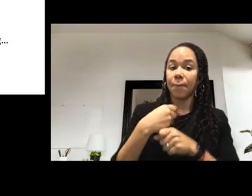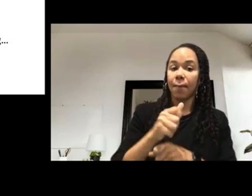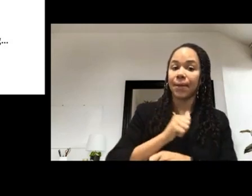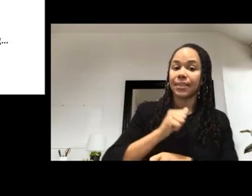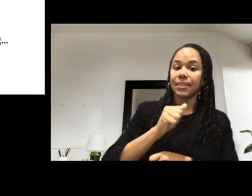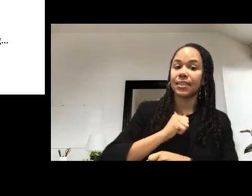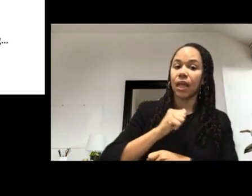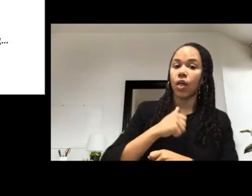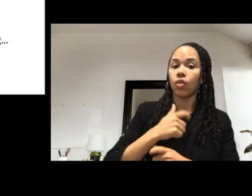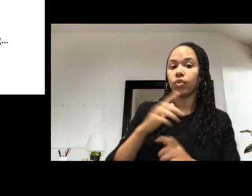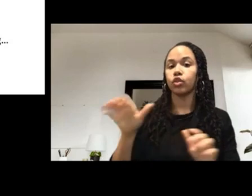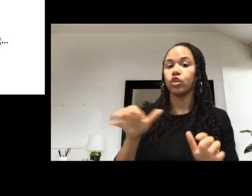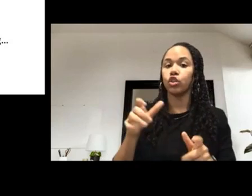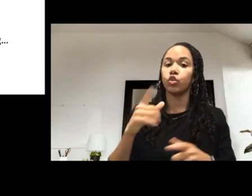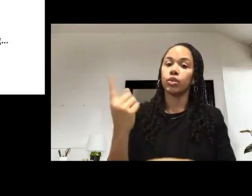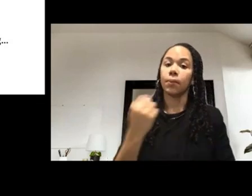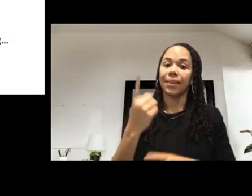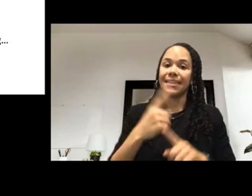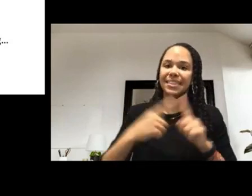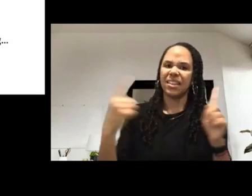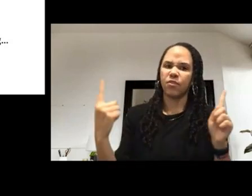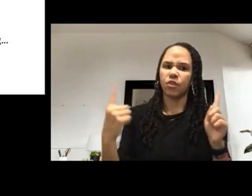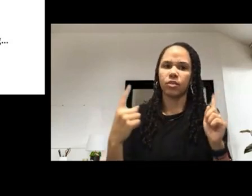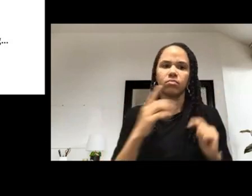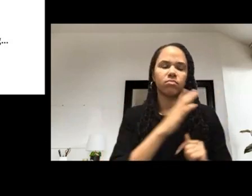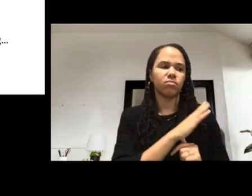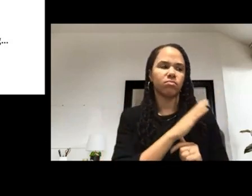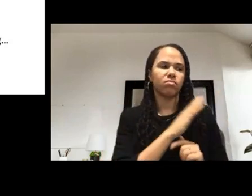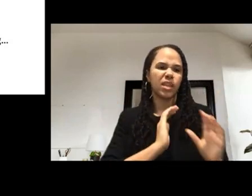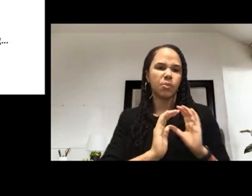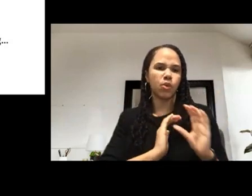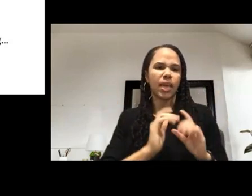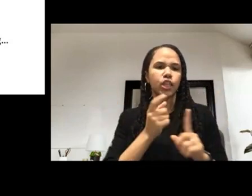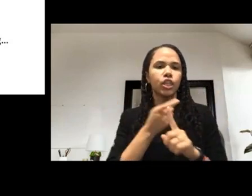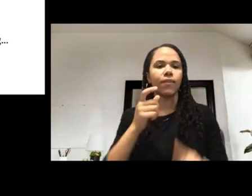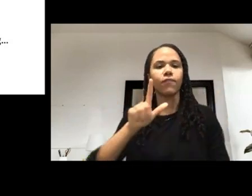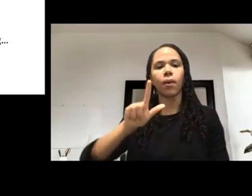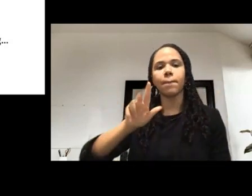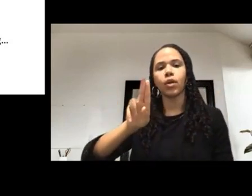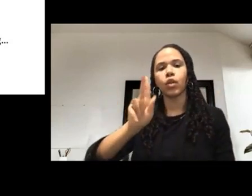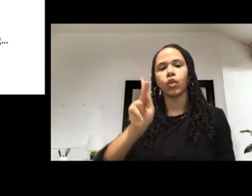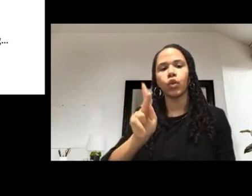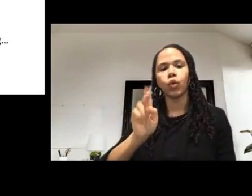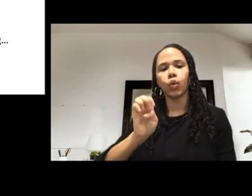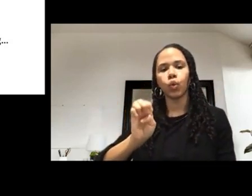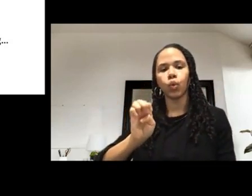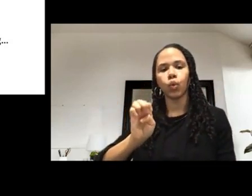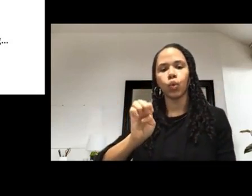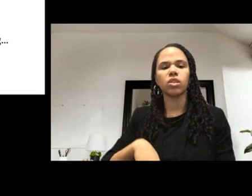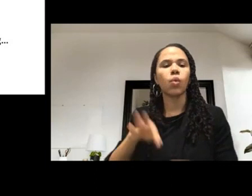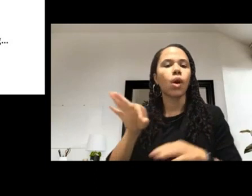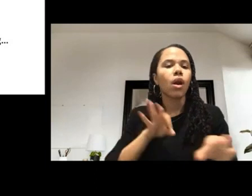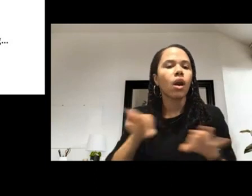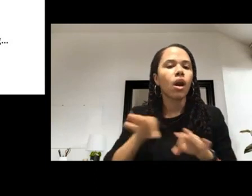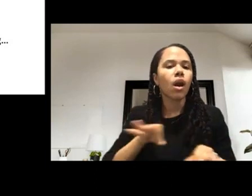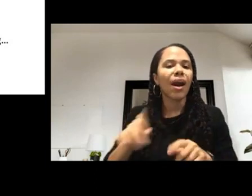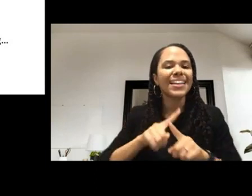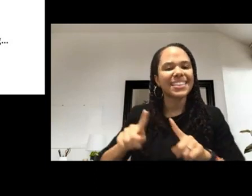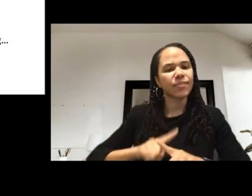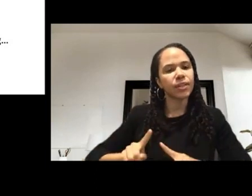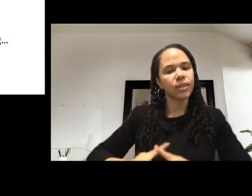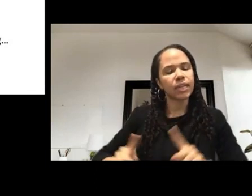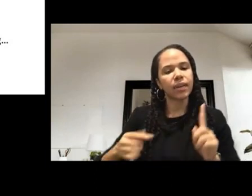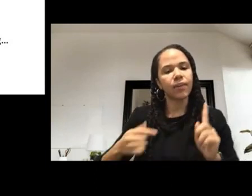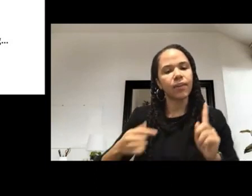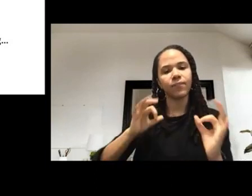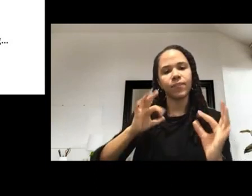In another group, we had two women working really well in sync, but they left the man out. and he was not really